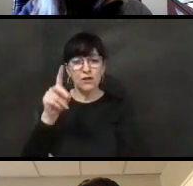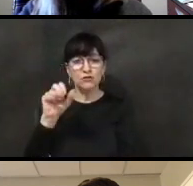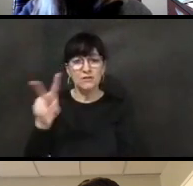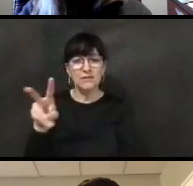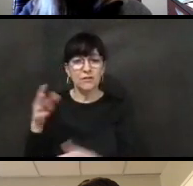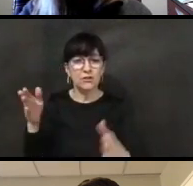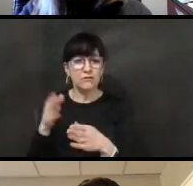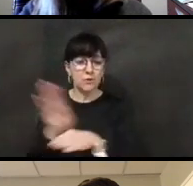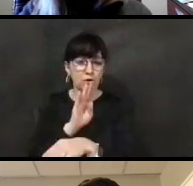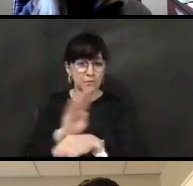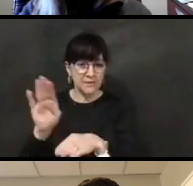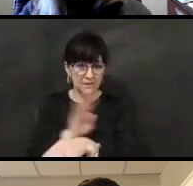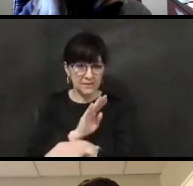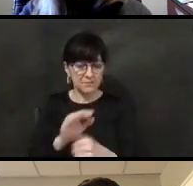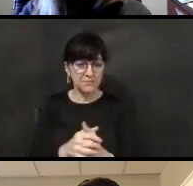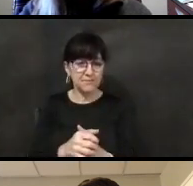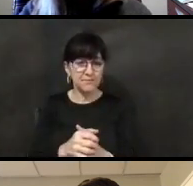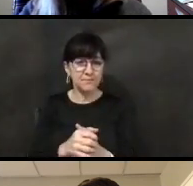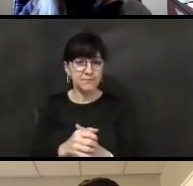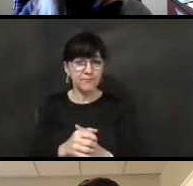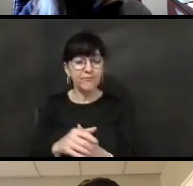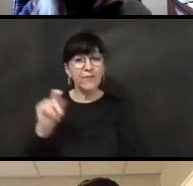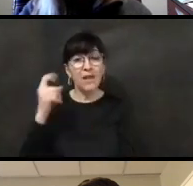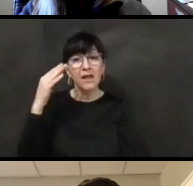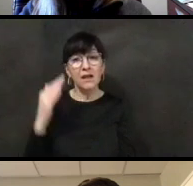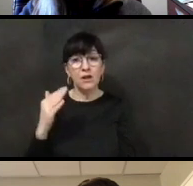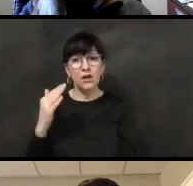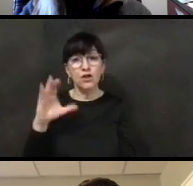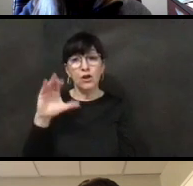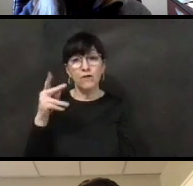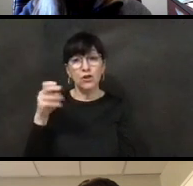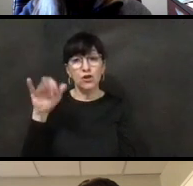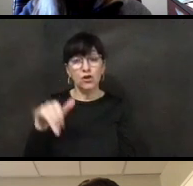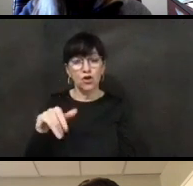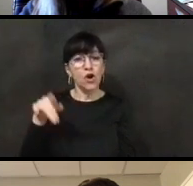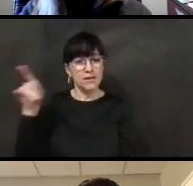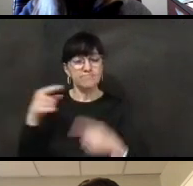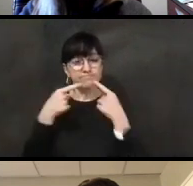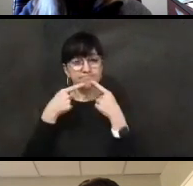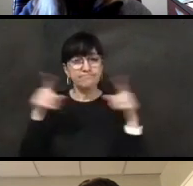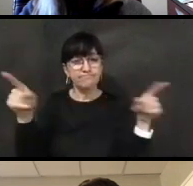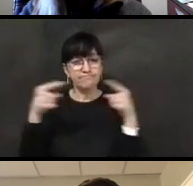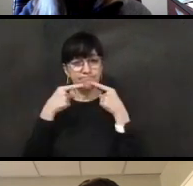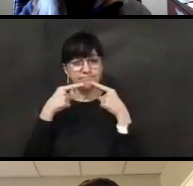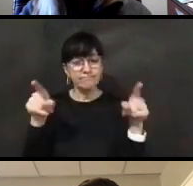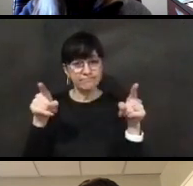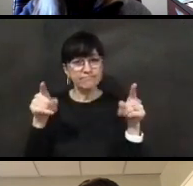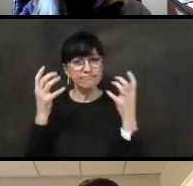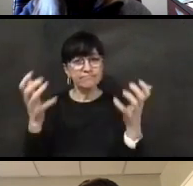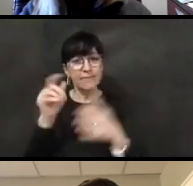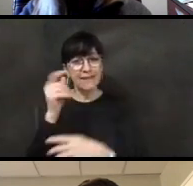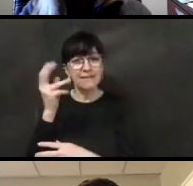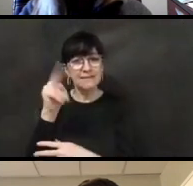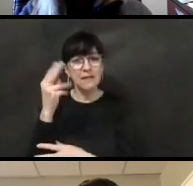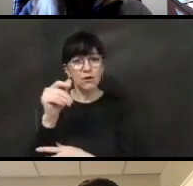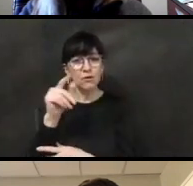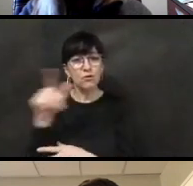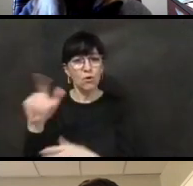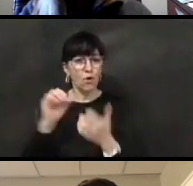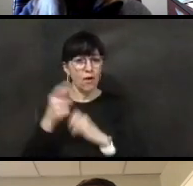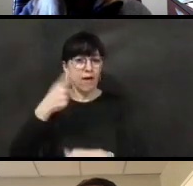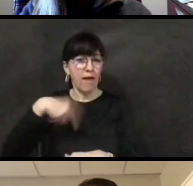Business. Governor Carney, as you know, announced a series of recovery town halls to engage us as Delawareans and Delaware business and how we